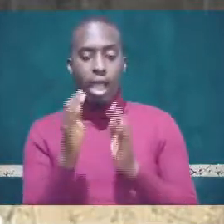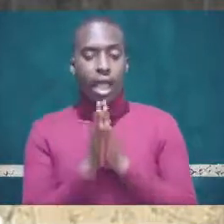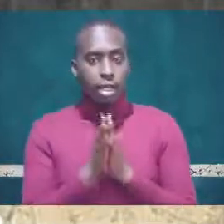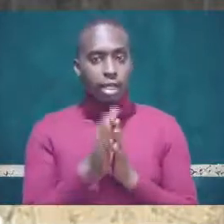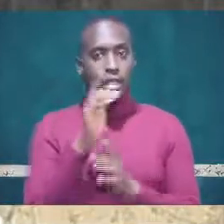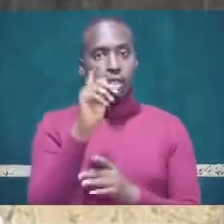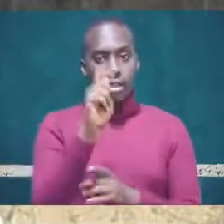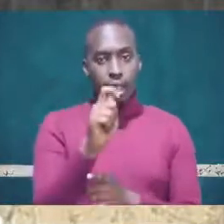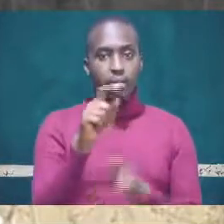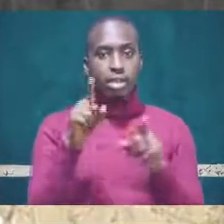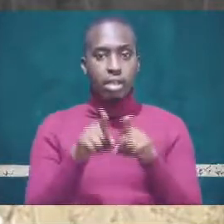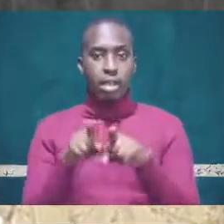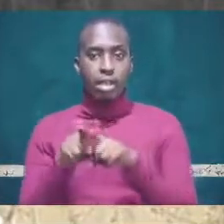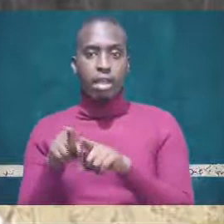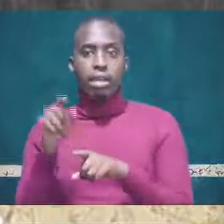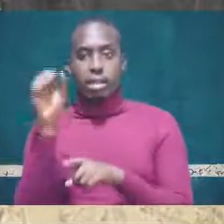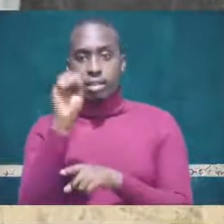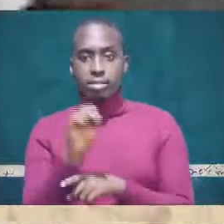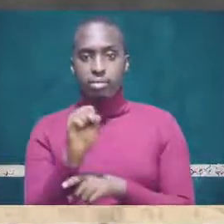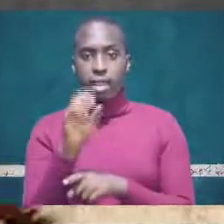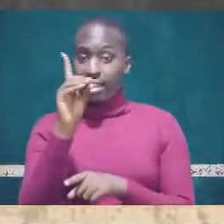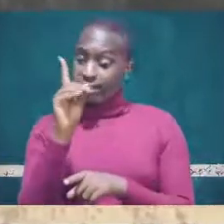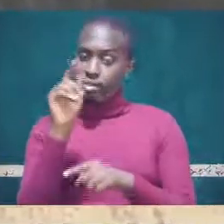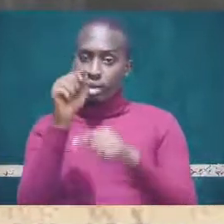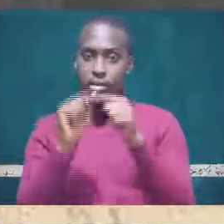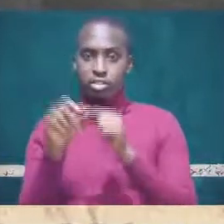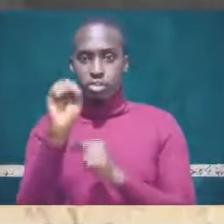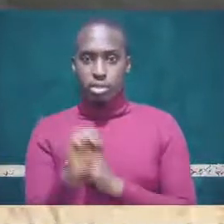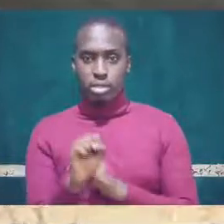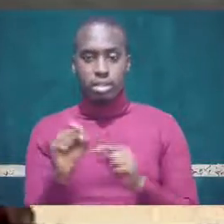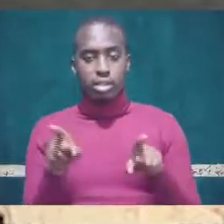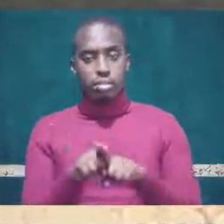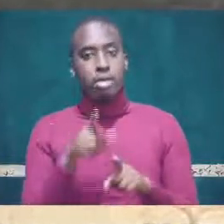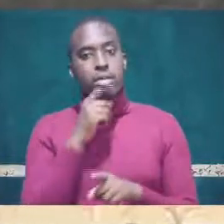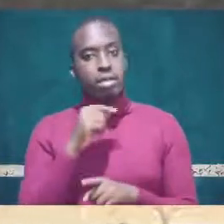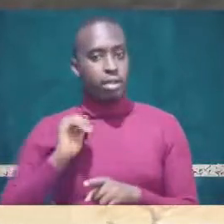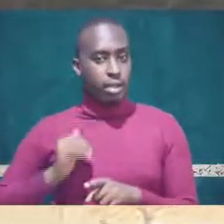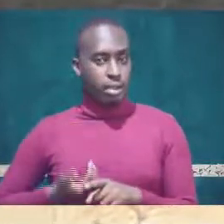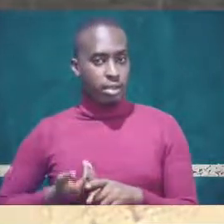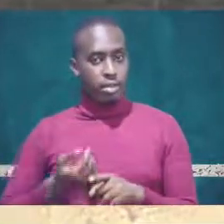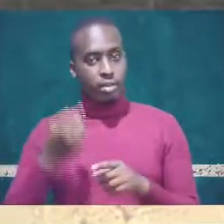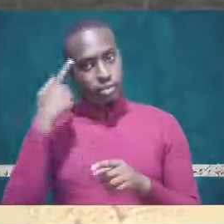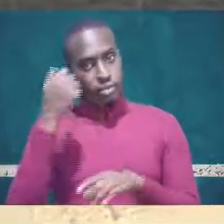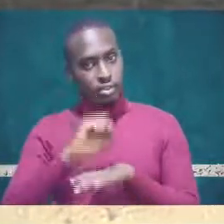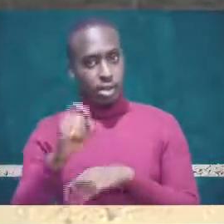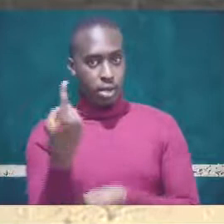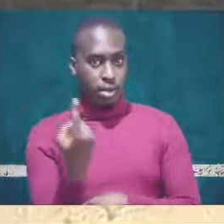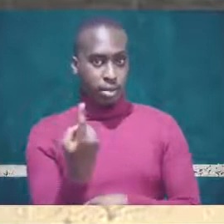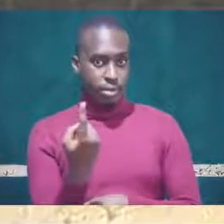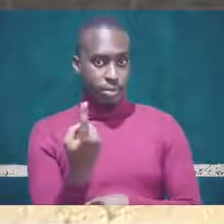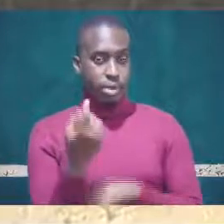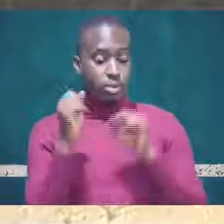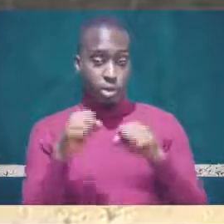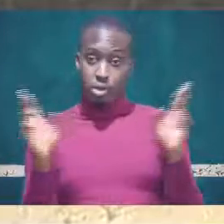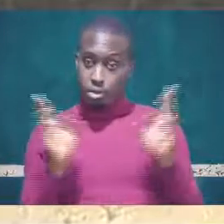over speed. Is that hard, my wonderful young boys and girls of Senior 1? Should